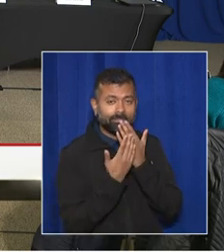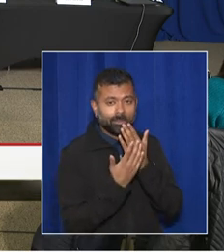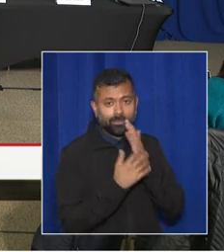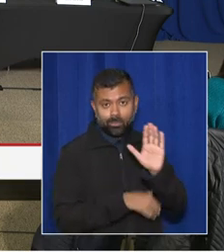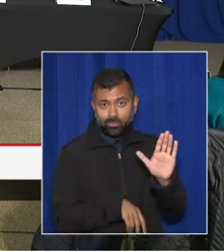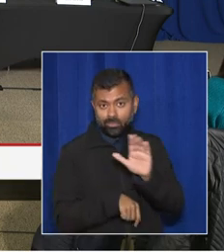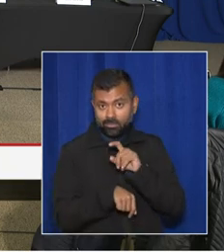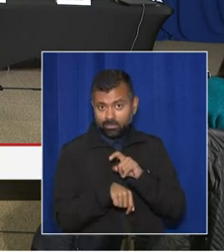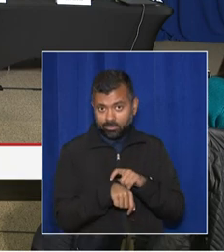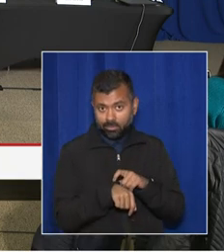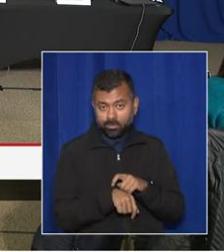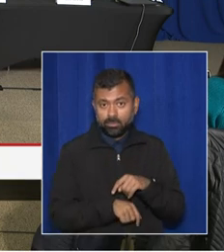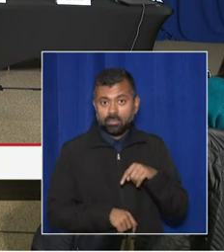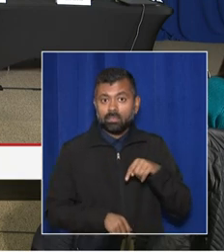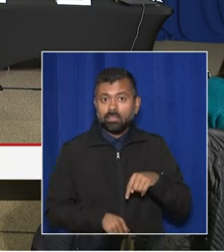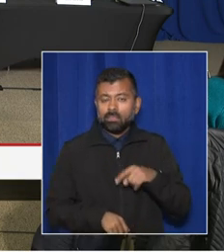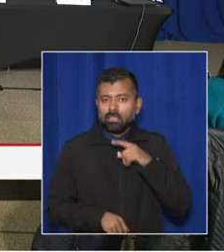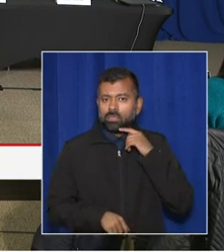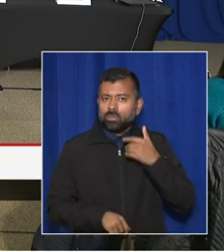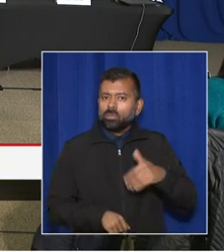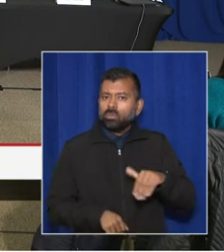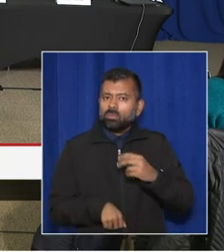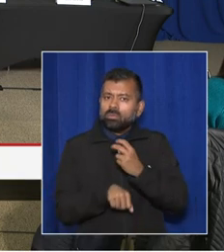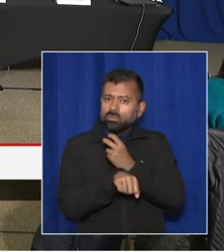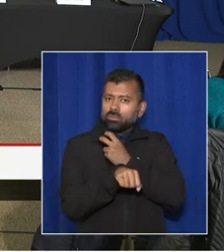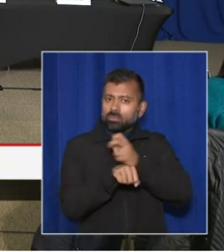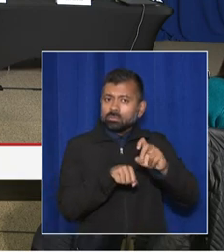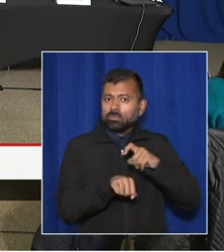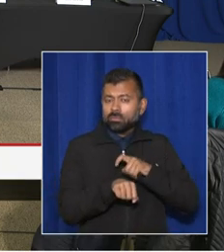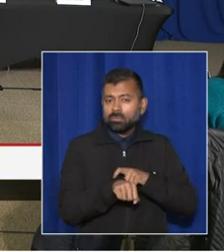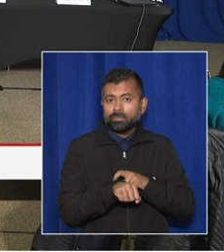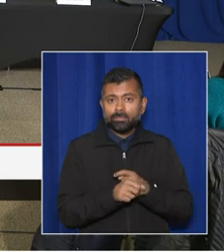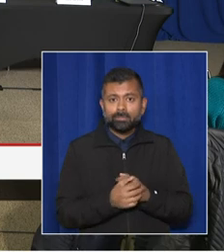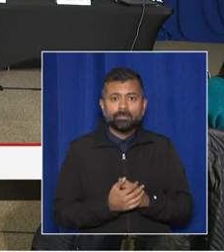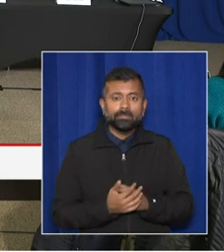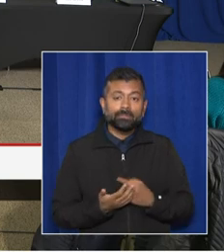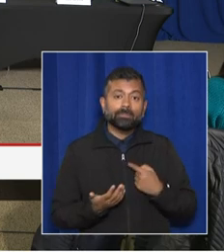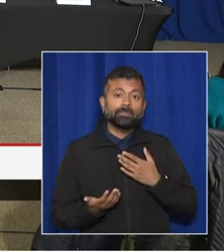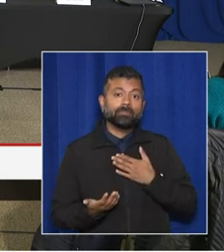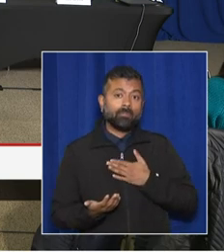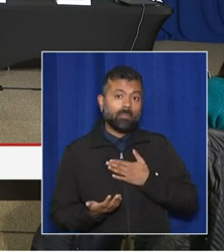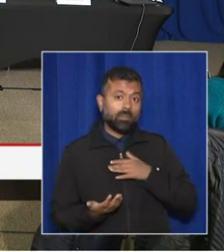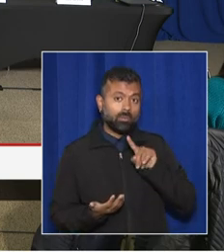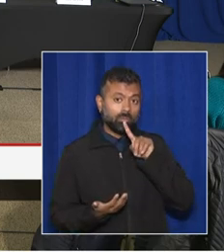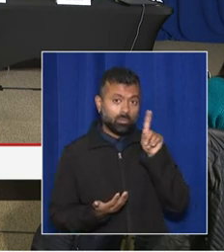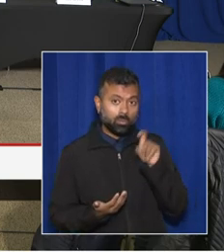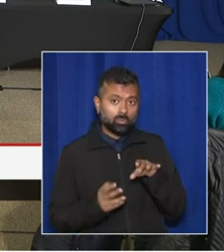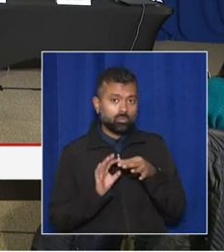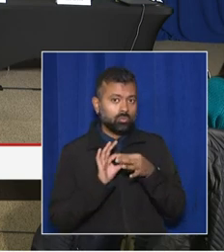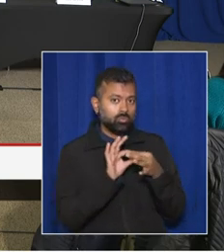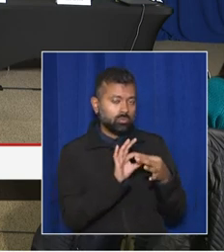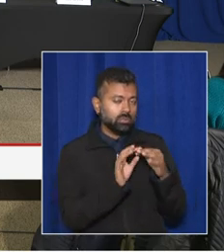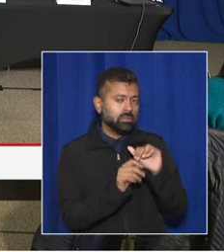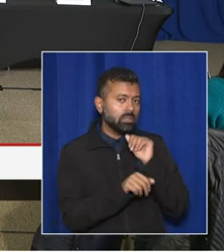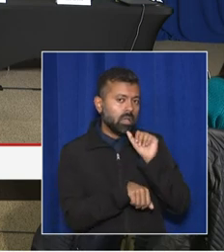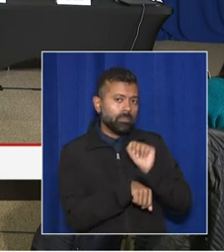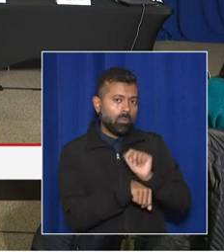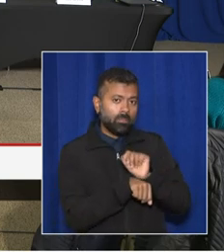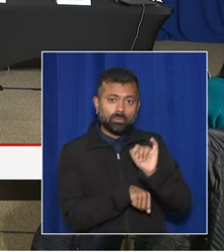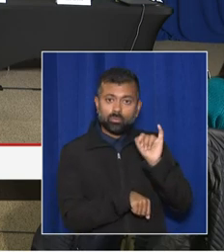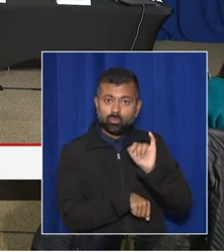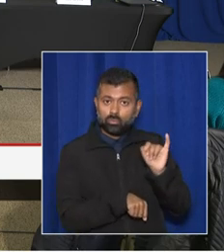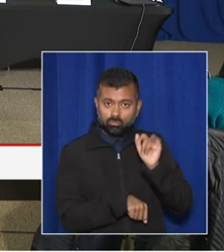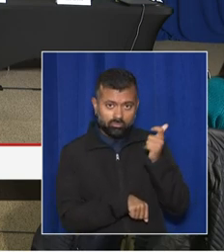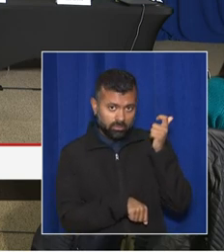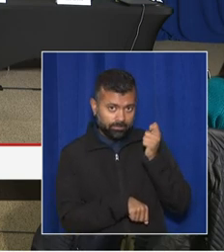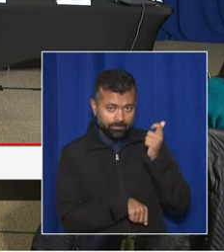a trying time. My question had to do with unemployment insurance. I applied and, of course, been filing my weekly